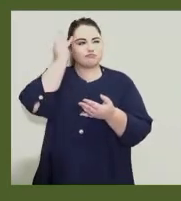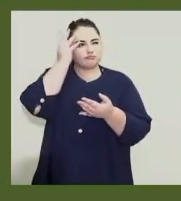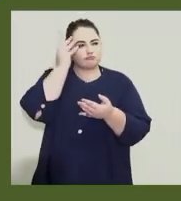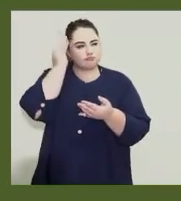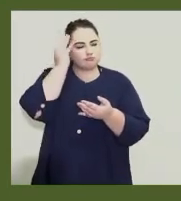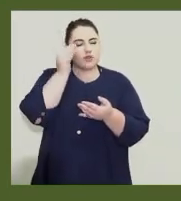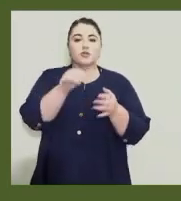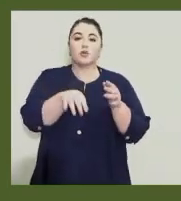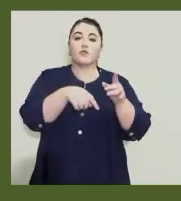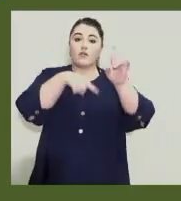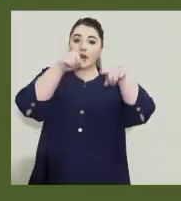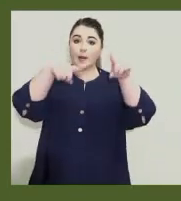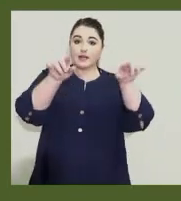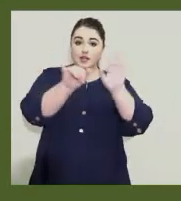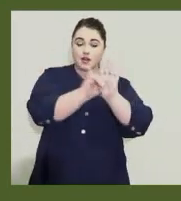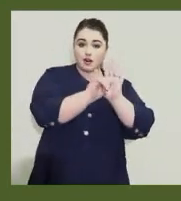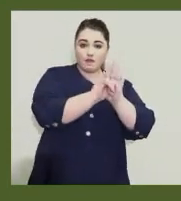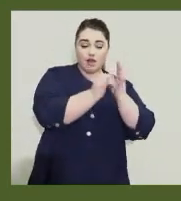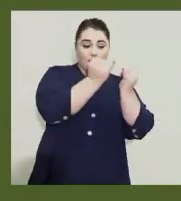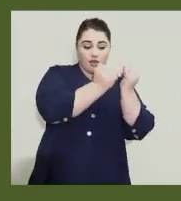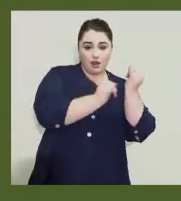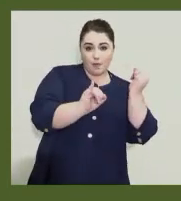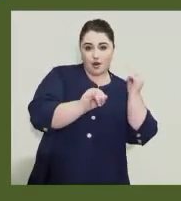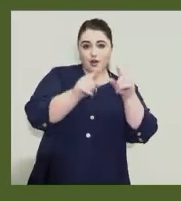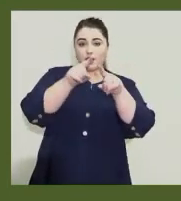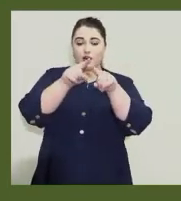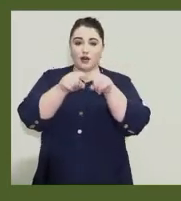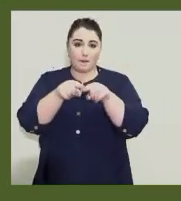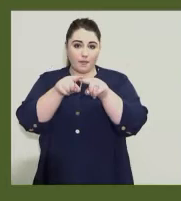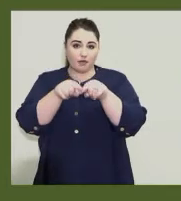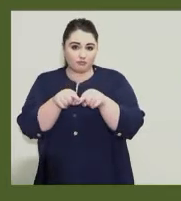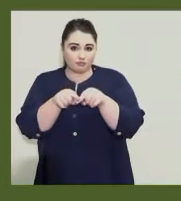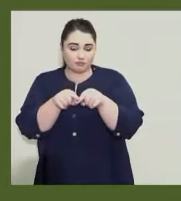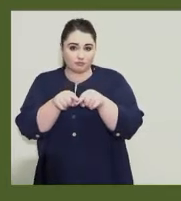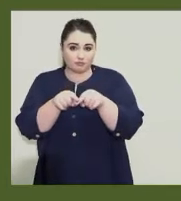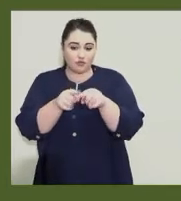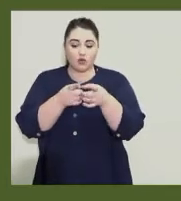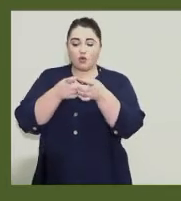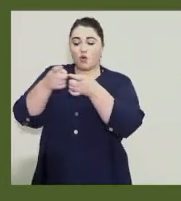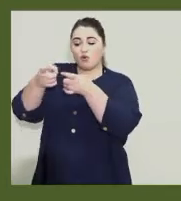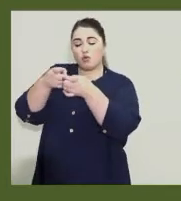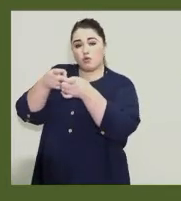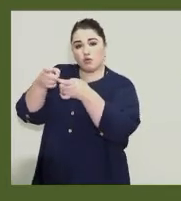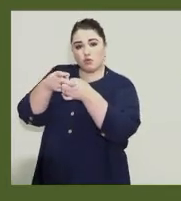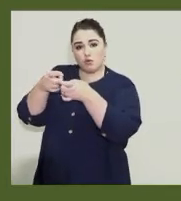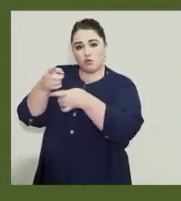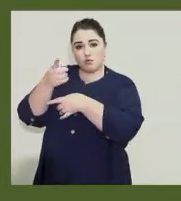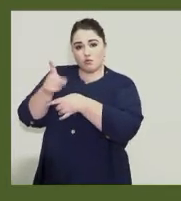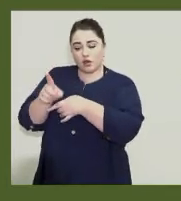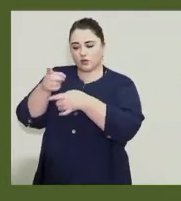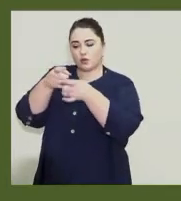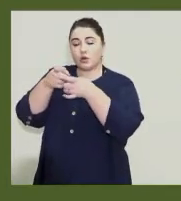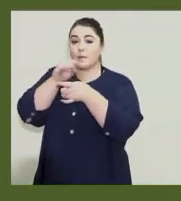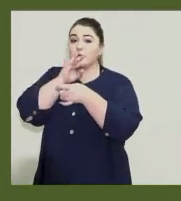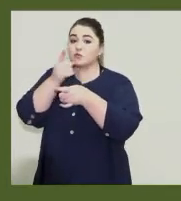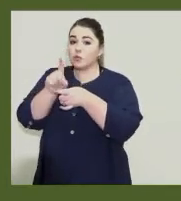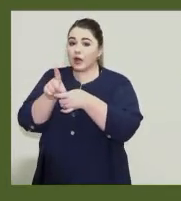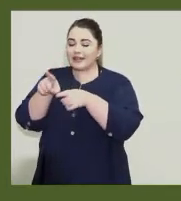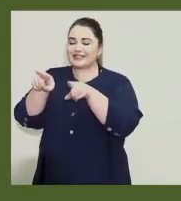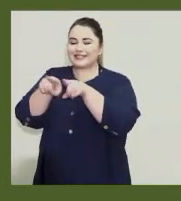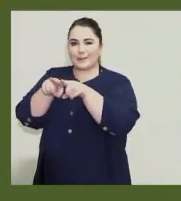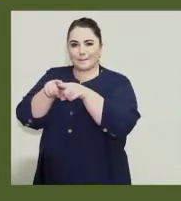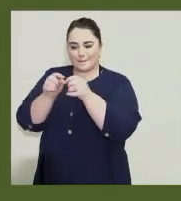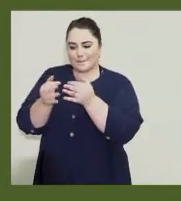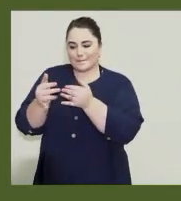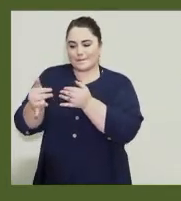variables, independent, dependent, and what will you control? Control means the things you keep the same. So the